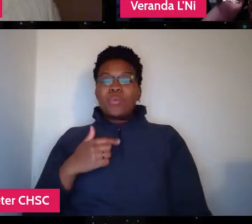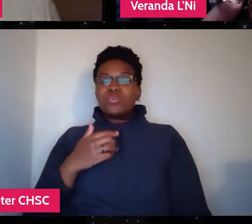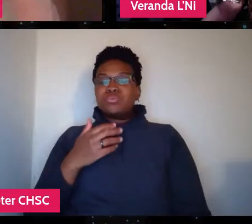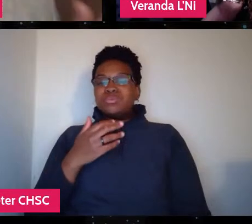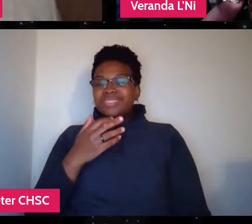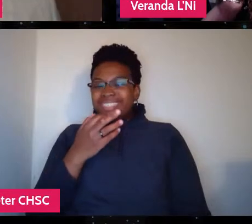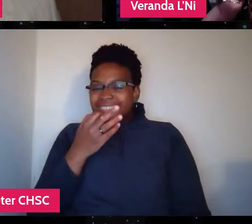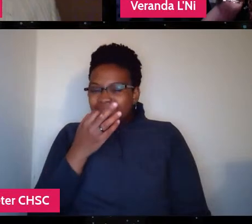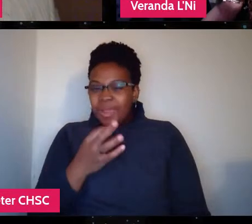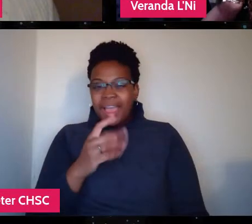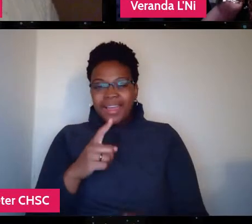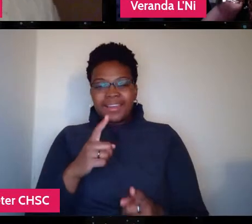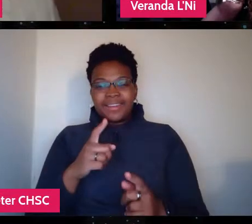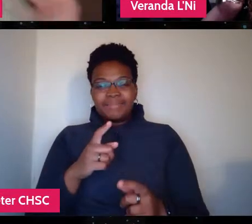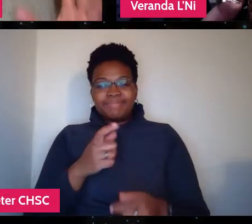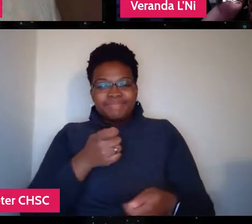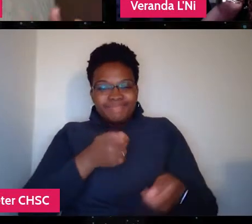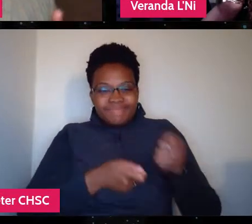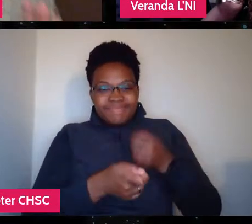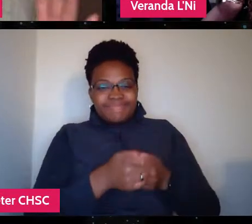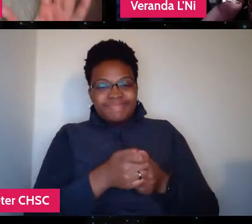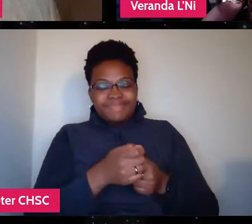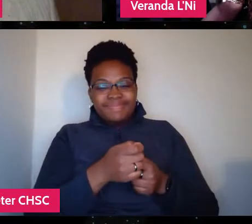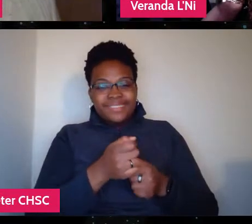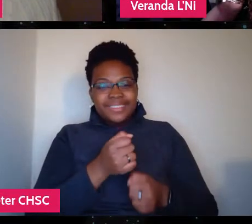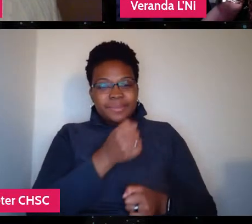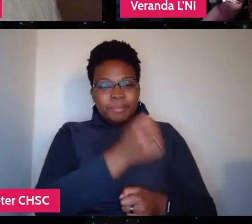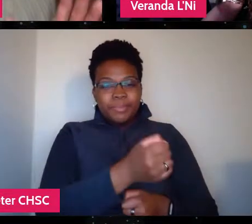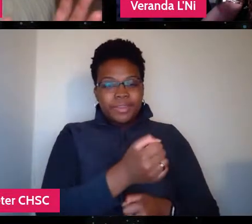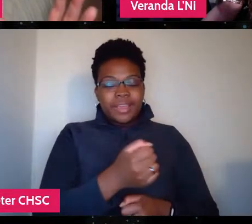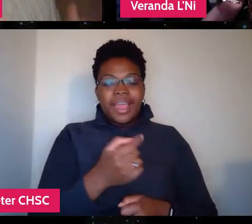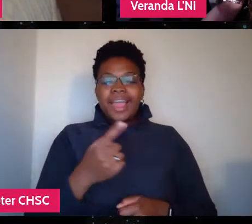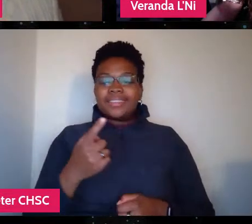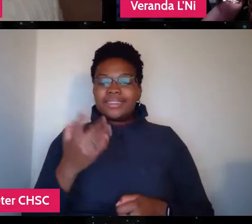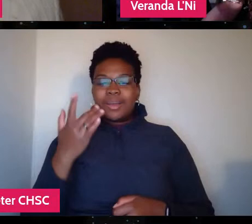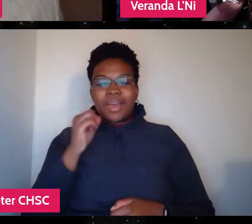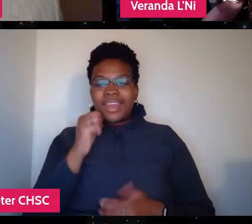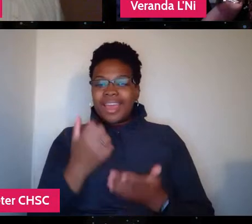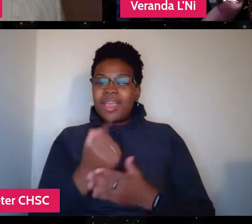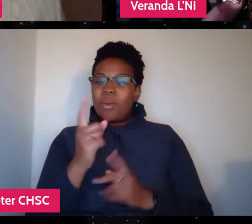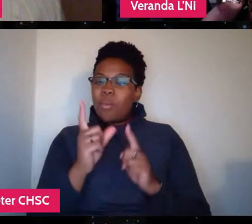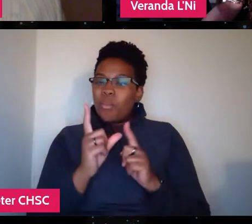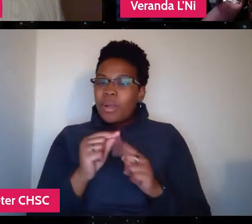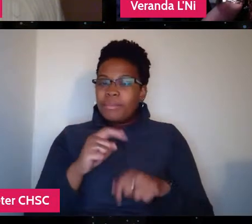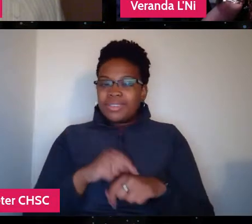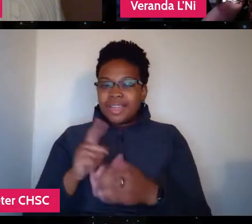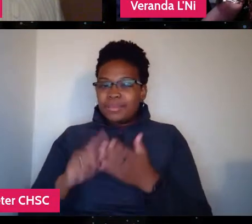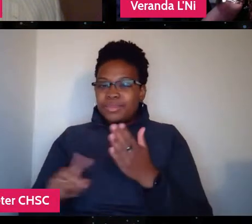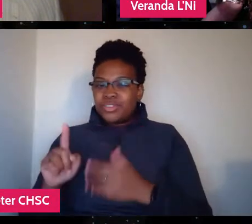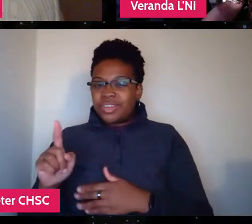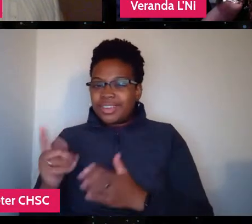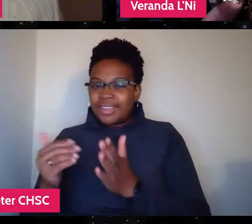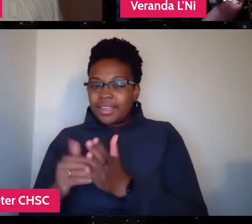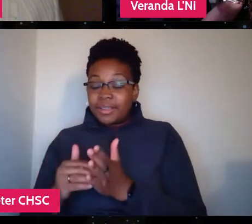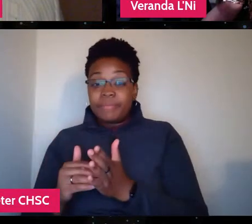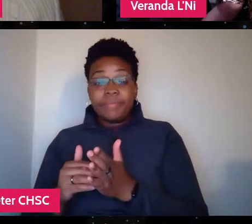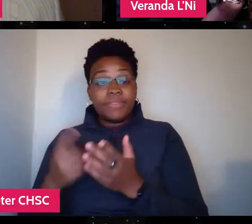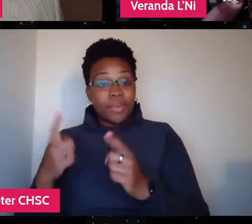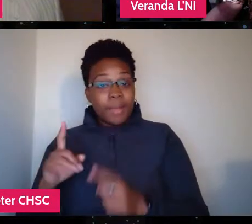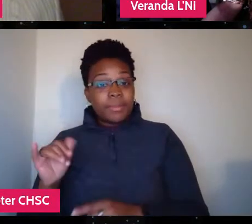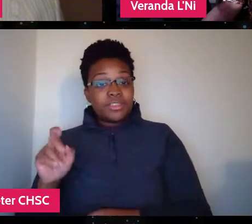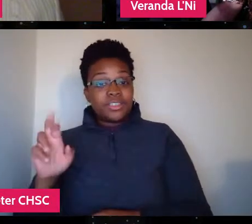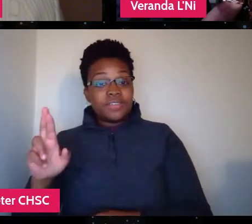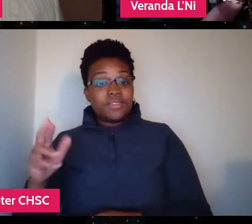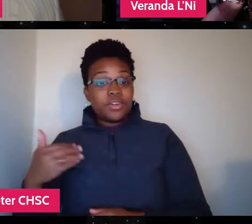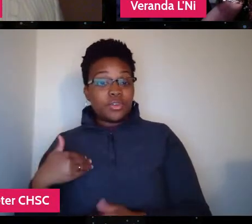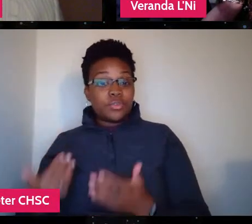somebody else, like, at the very last minute. I thought, let's check one more time. Let's check back one more time. And it turned out Jennifer had a new